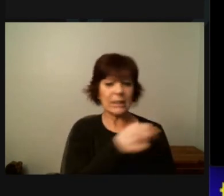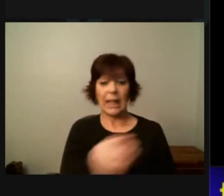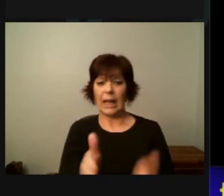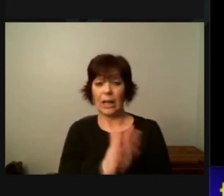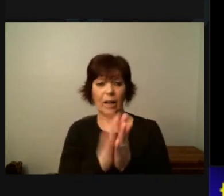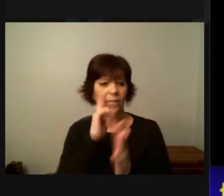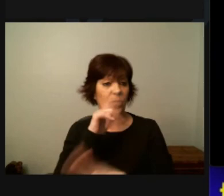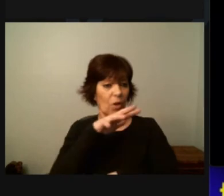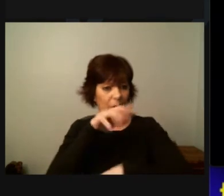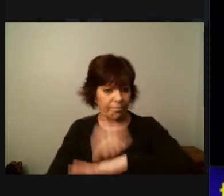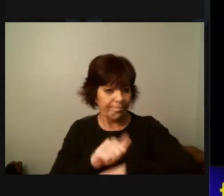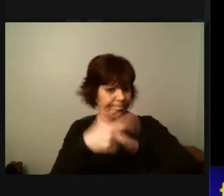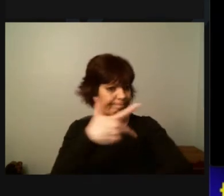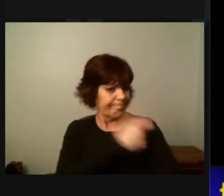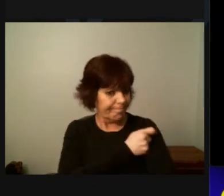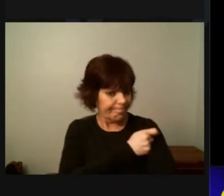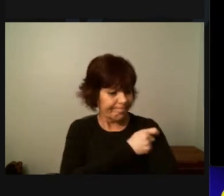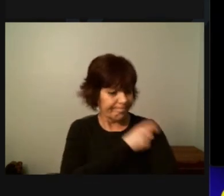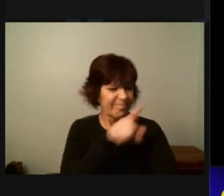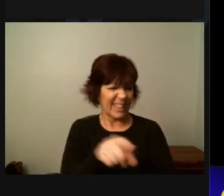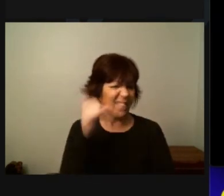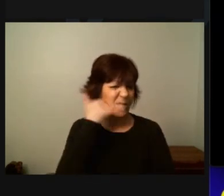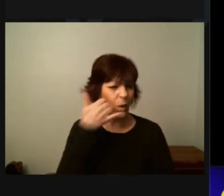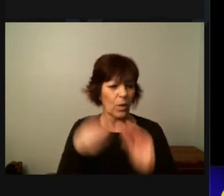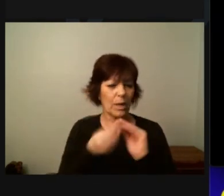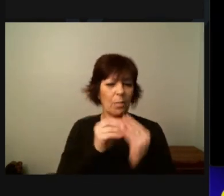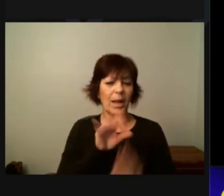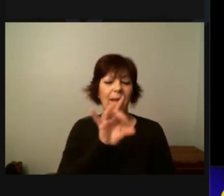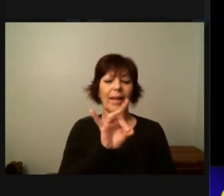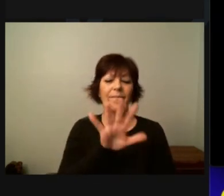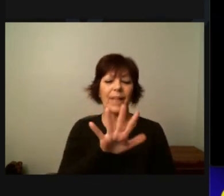a vaccine, the